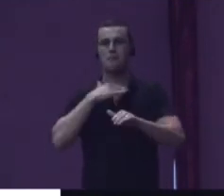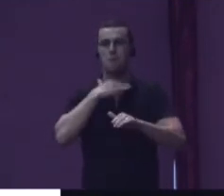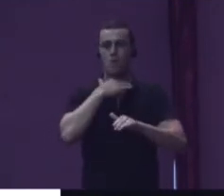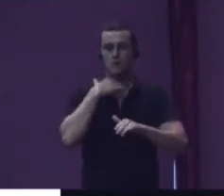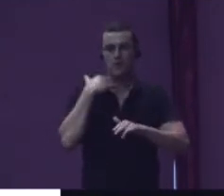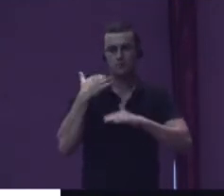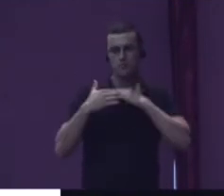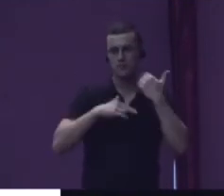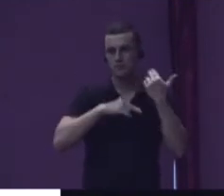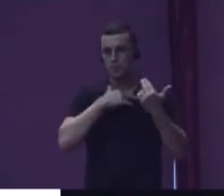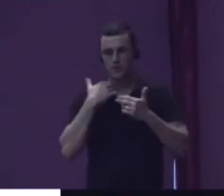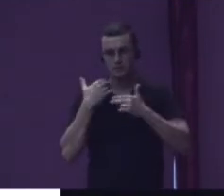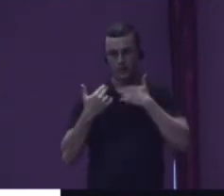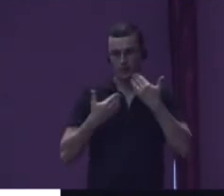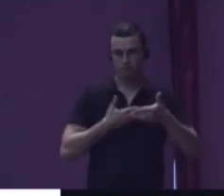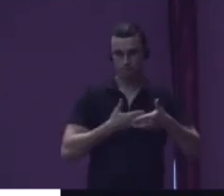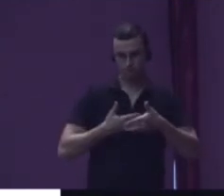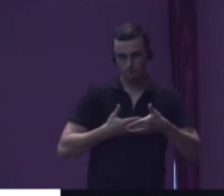affect poverty,